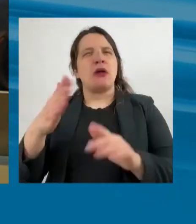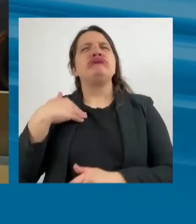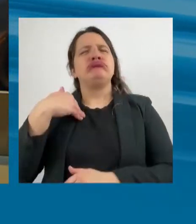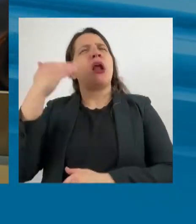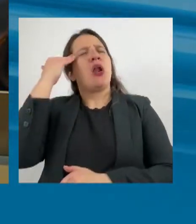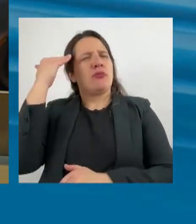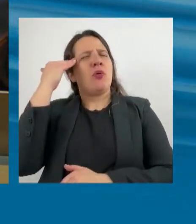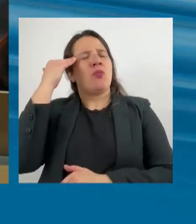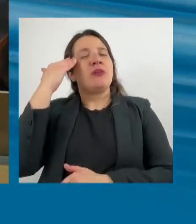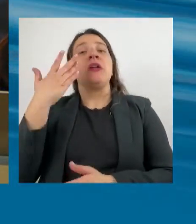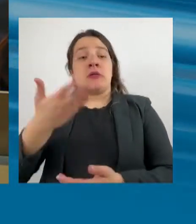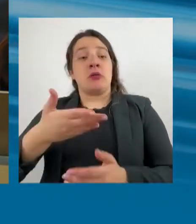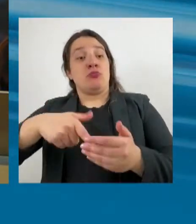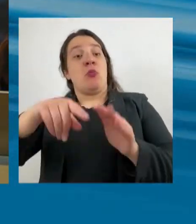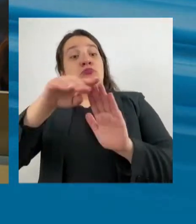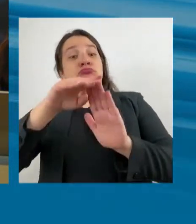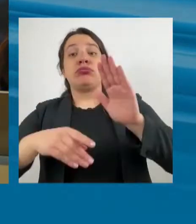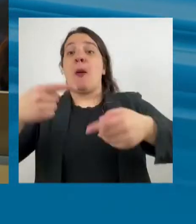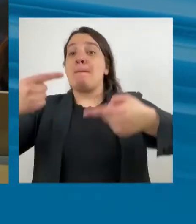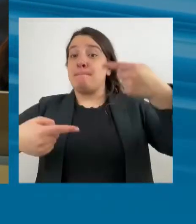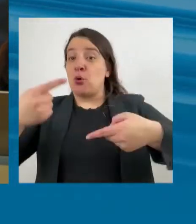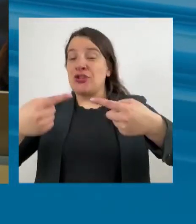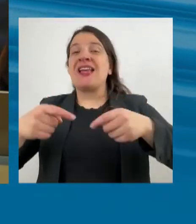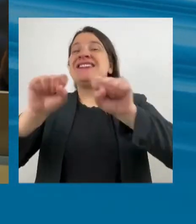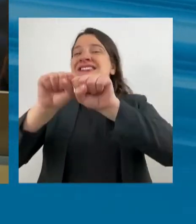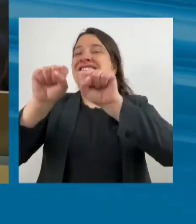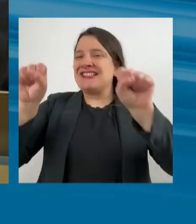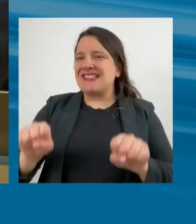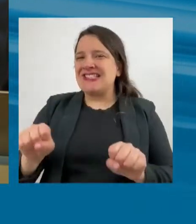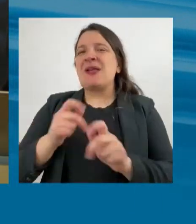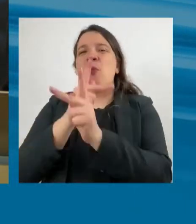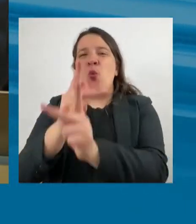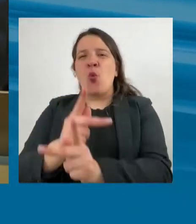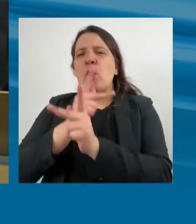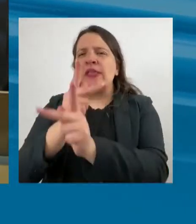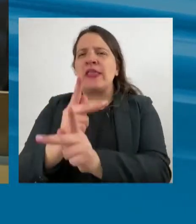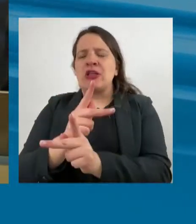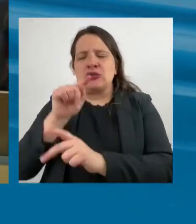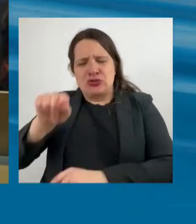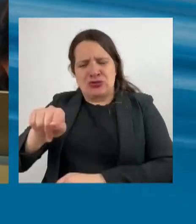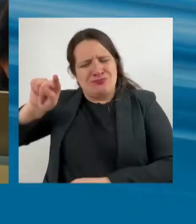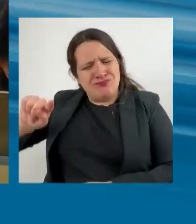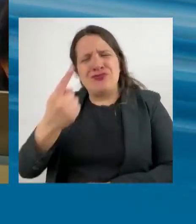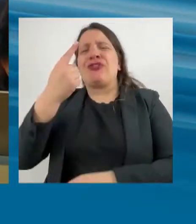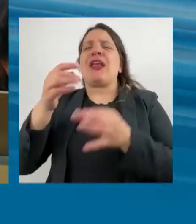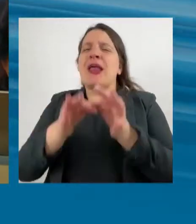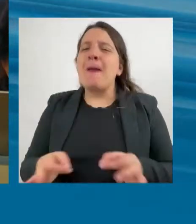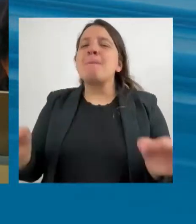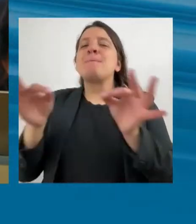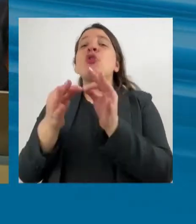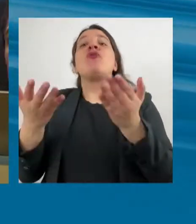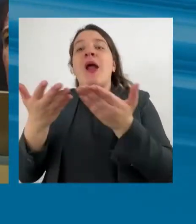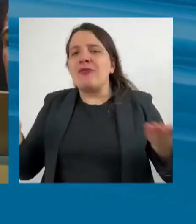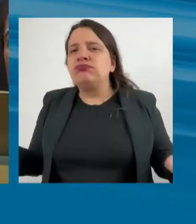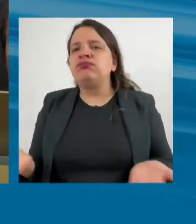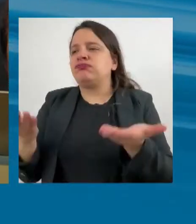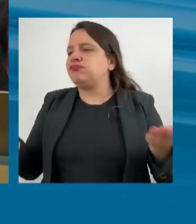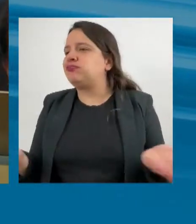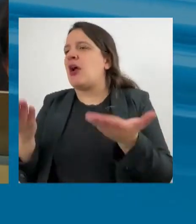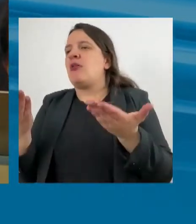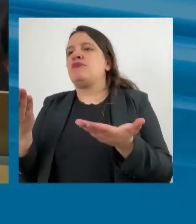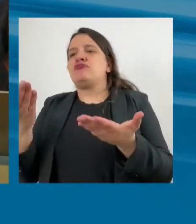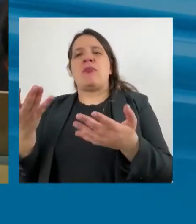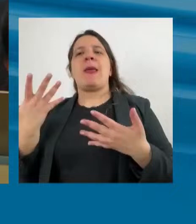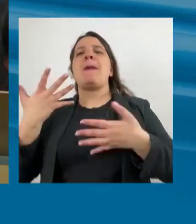fully convinced that the care systems policies are very important policies